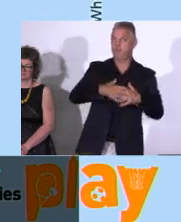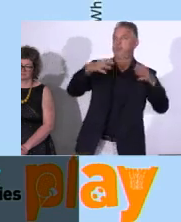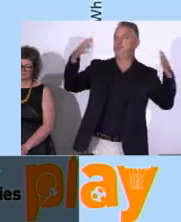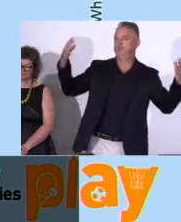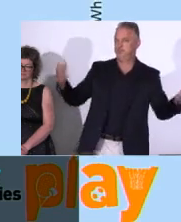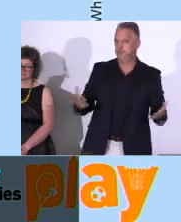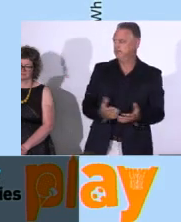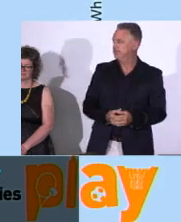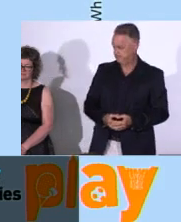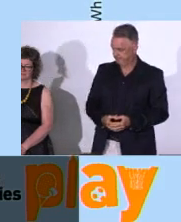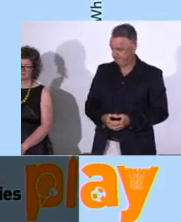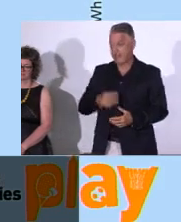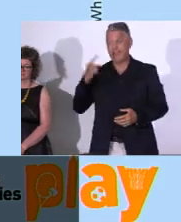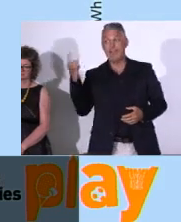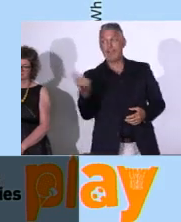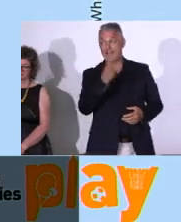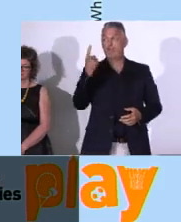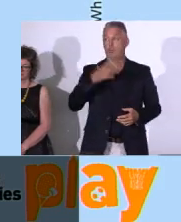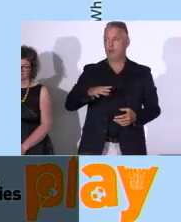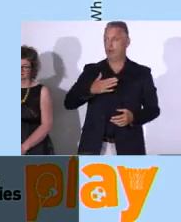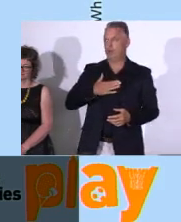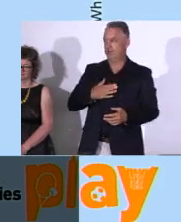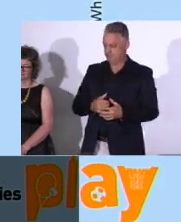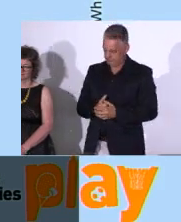This is the graph that everyone wants to see. It's